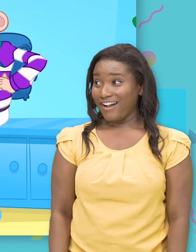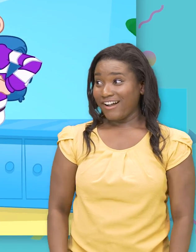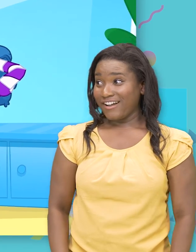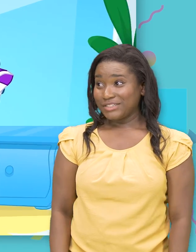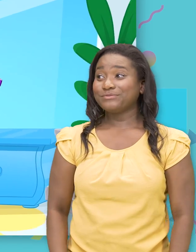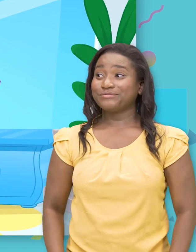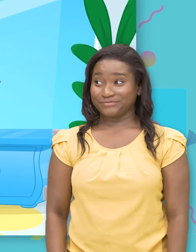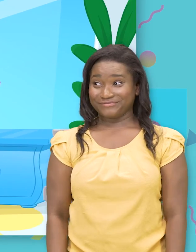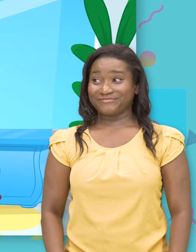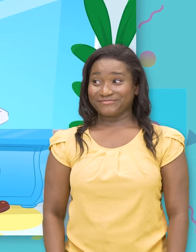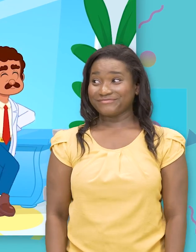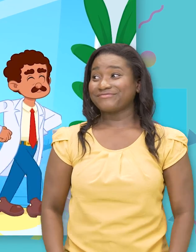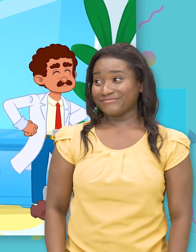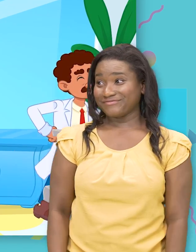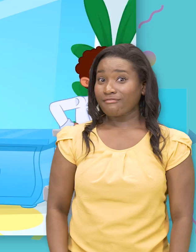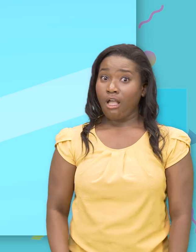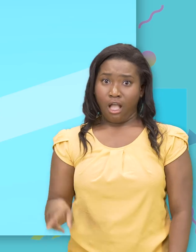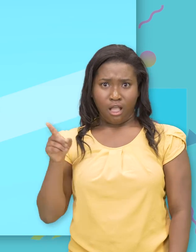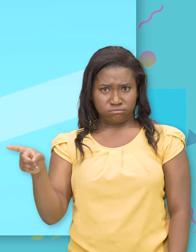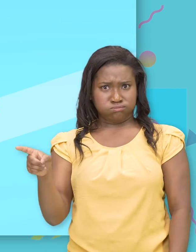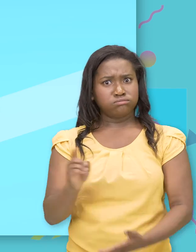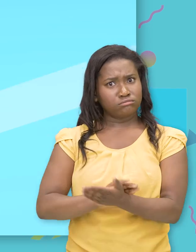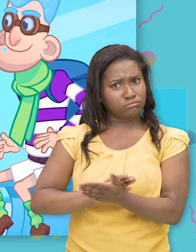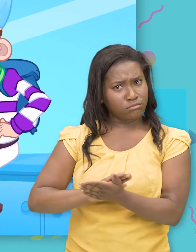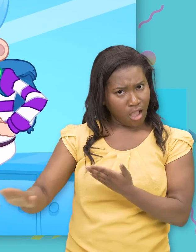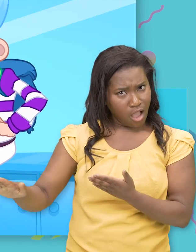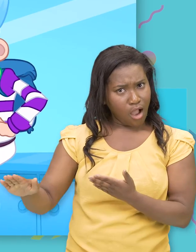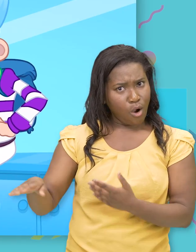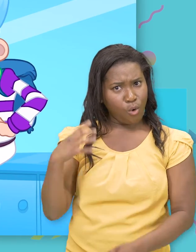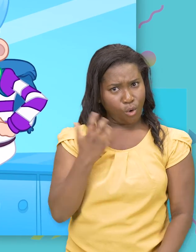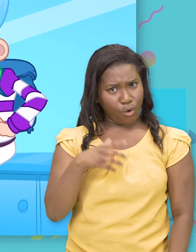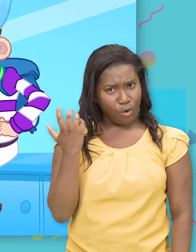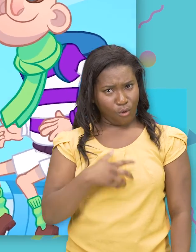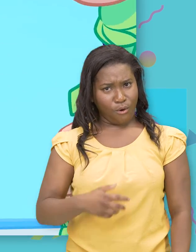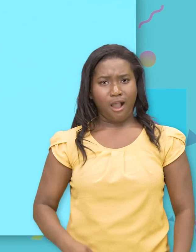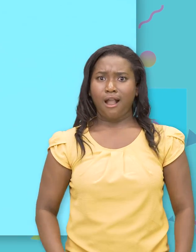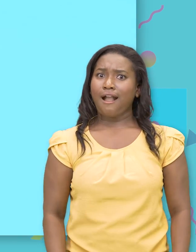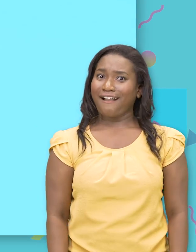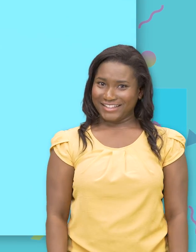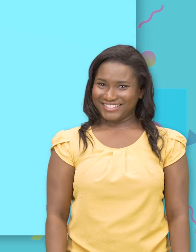He's not scary at all, Stein.